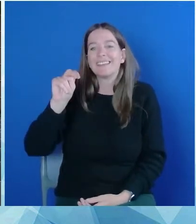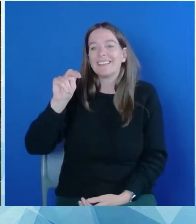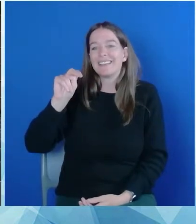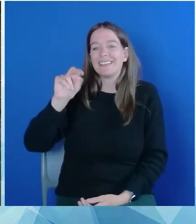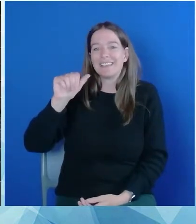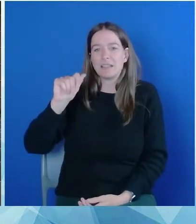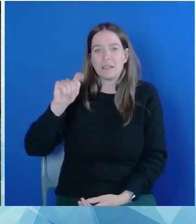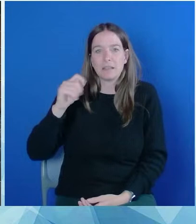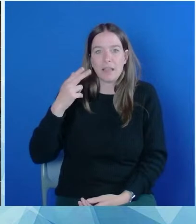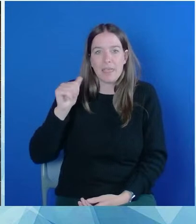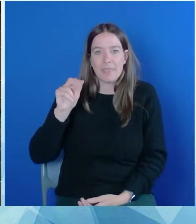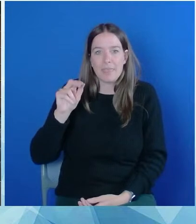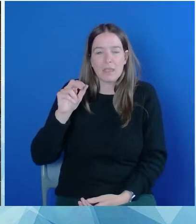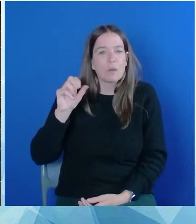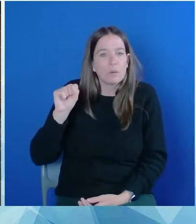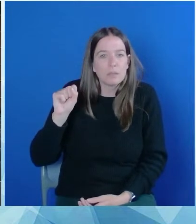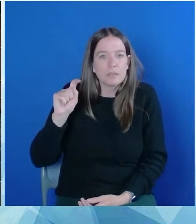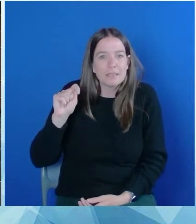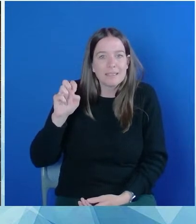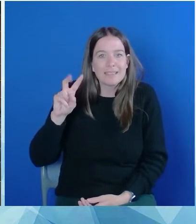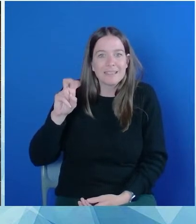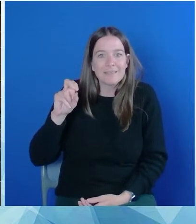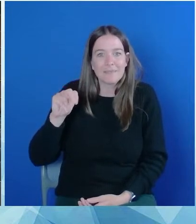Stephen Smith